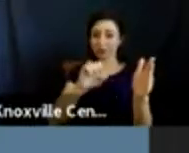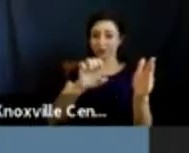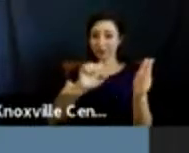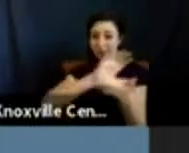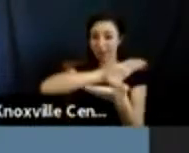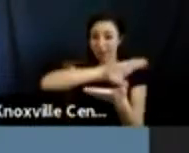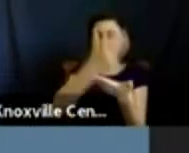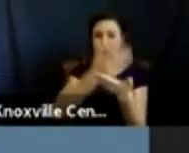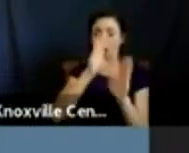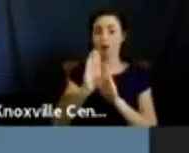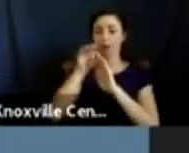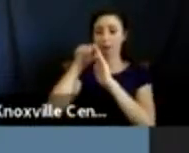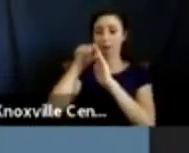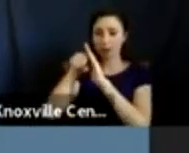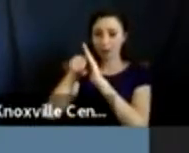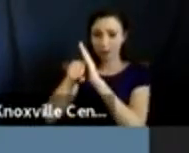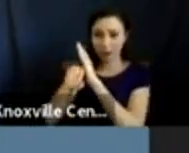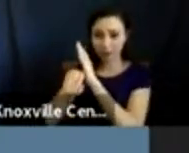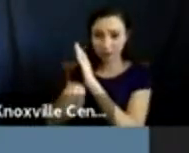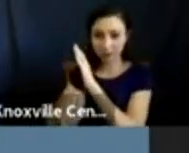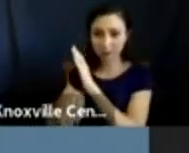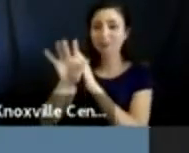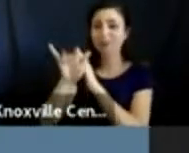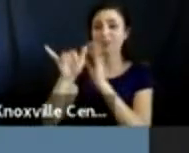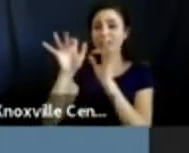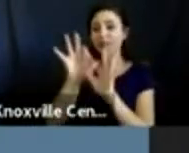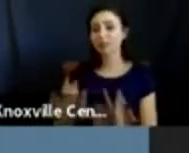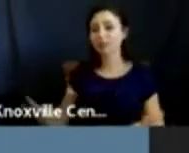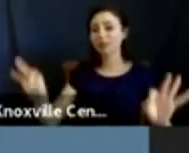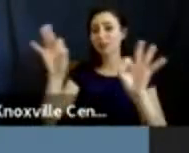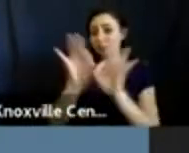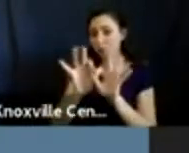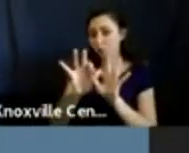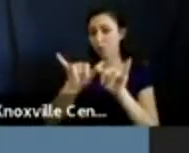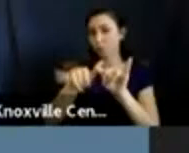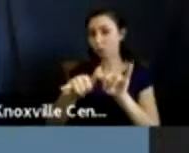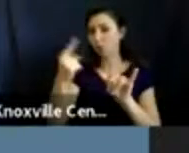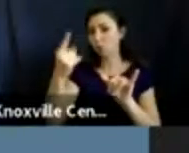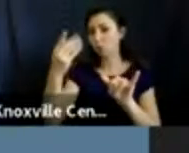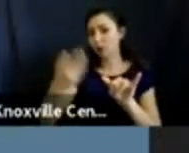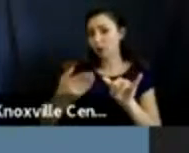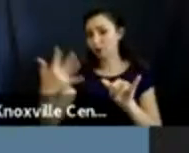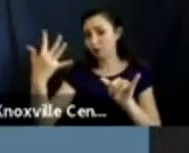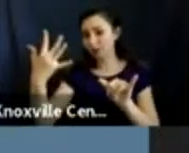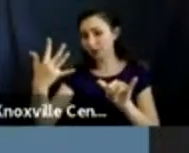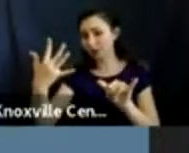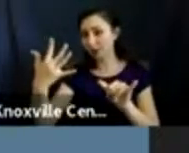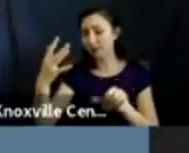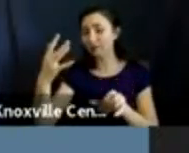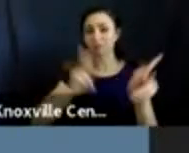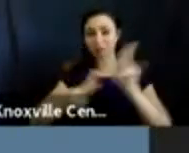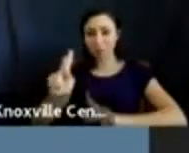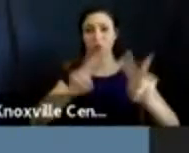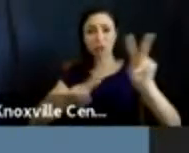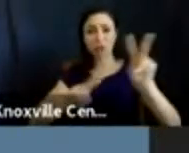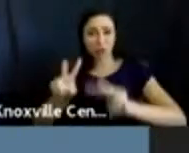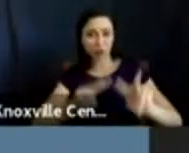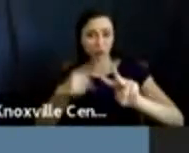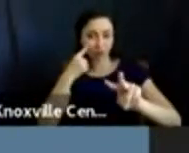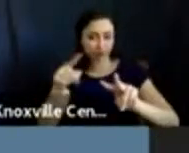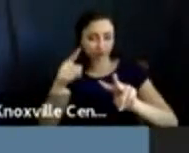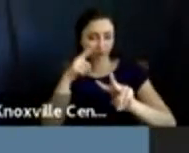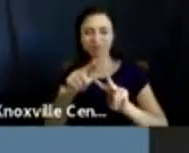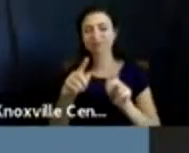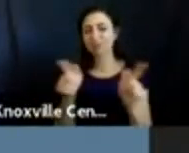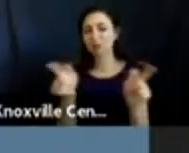that is the key metric that 1 in 5 Tennesseans are looking for. There are a smaller group of people who are